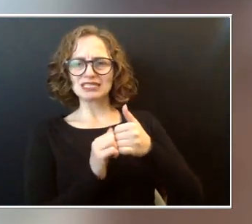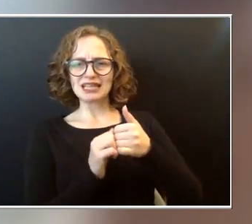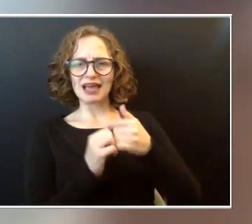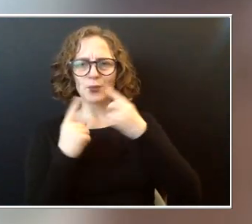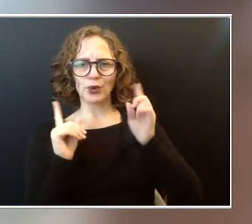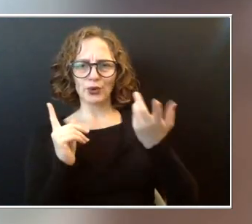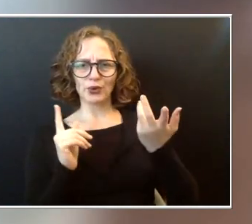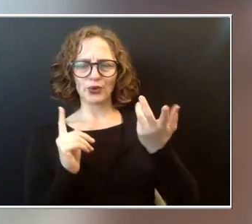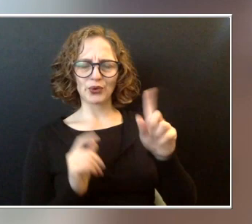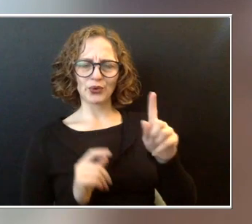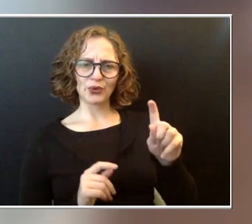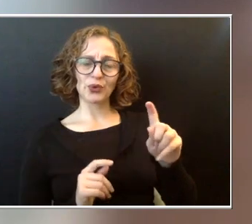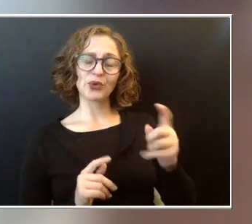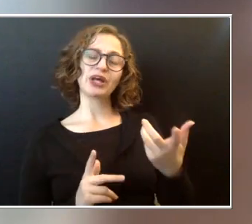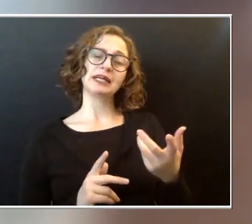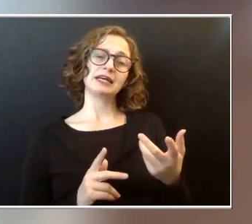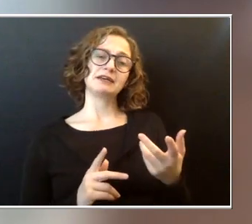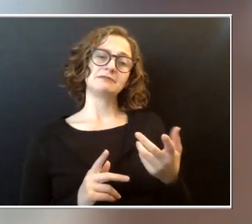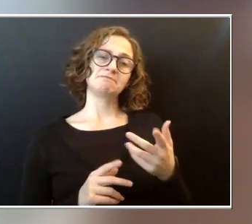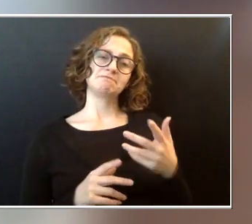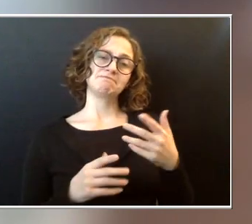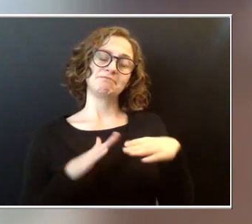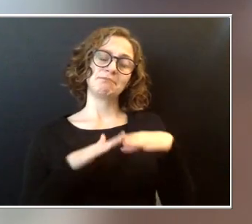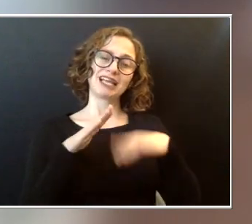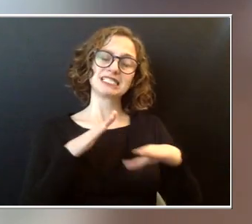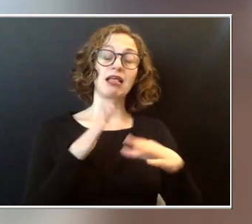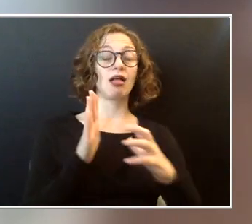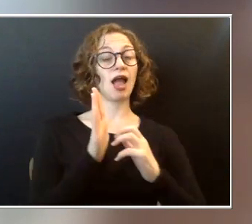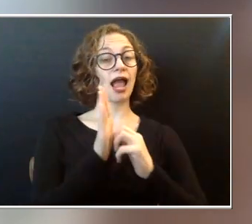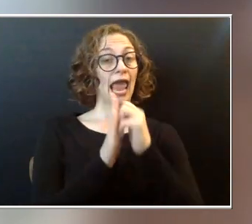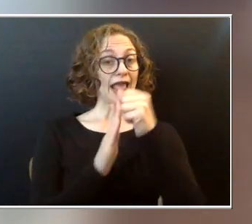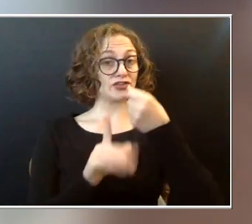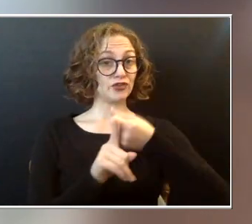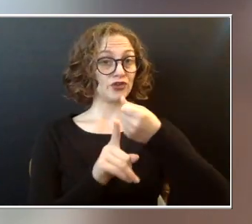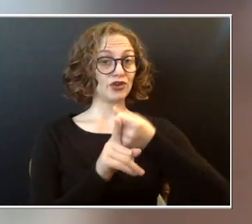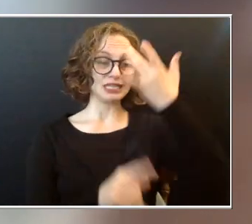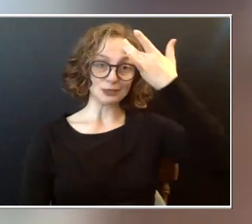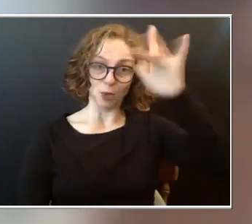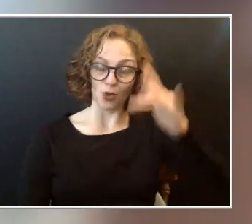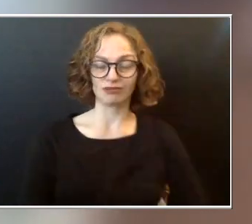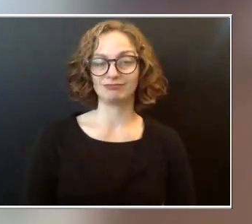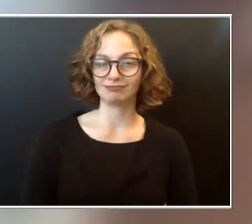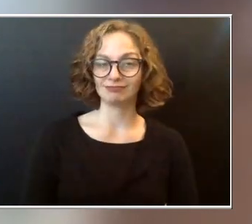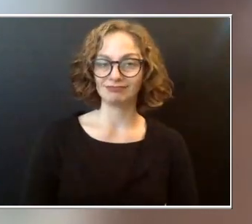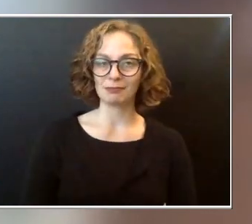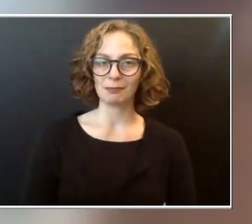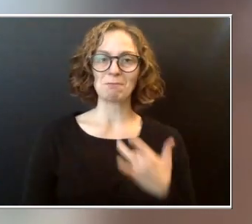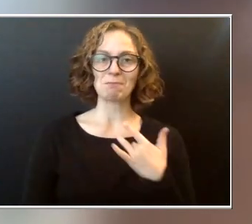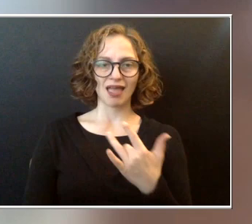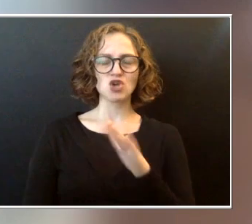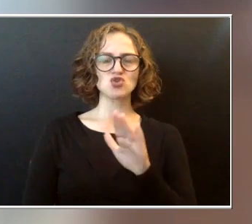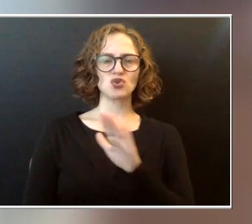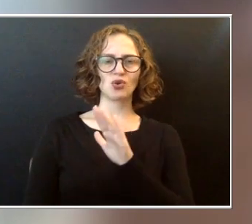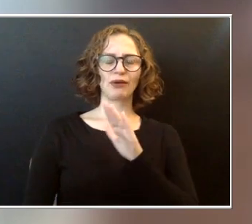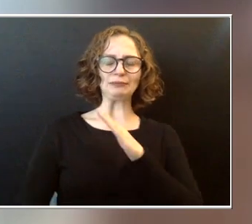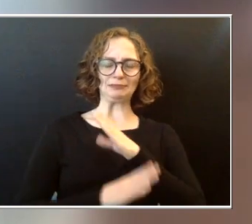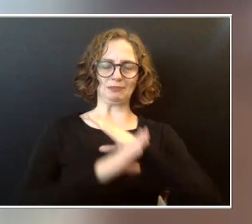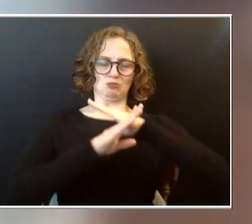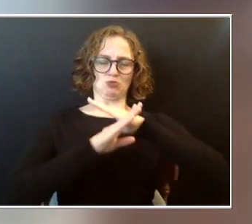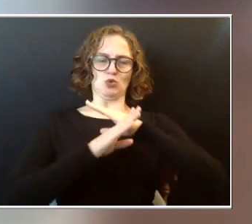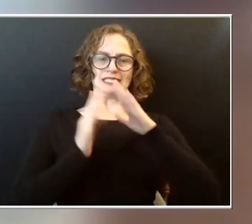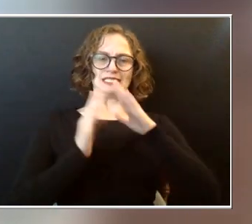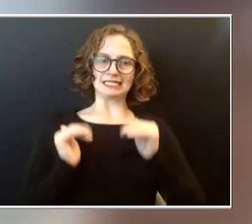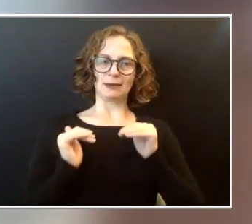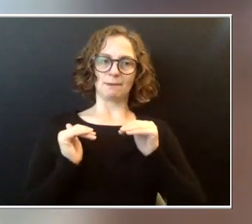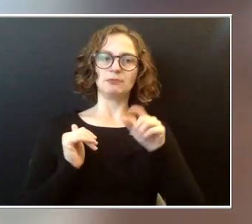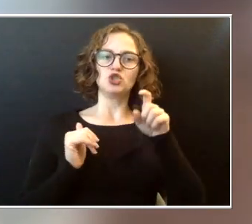happens is the cancer is smart. Normally our immune system shouldn't let the cancer grow, right? These are foreign cells, but the cancer is smart.